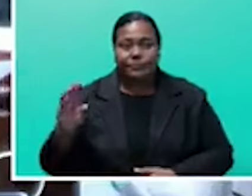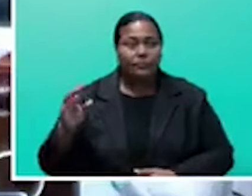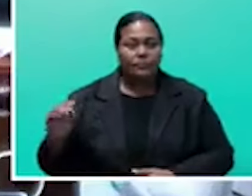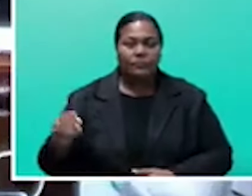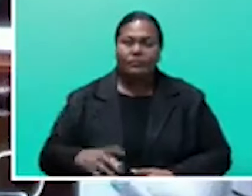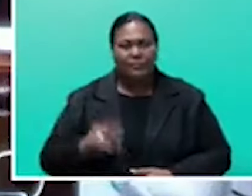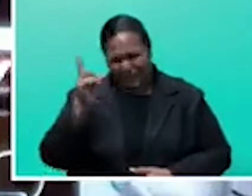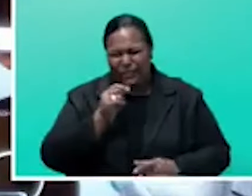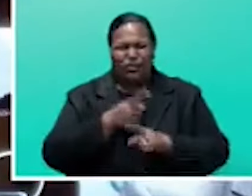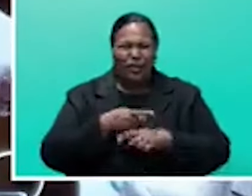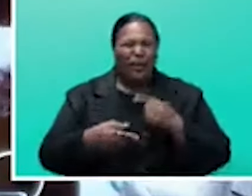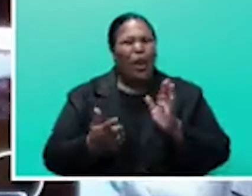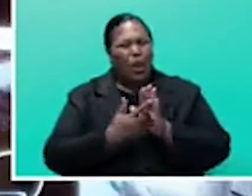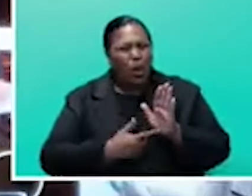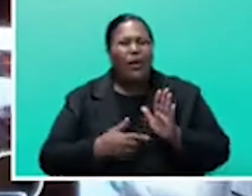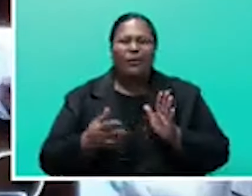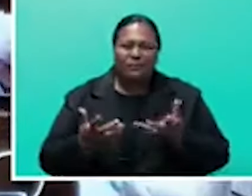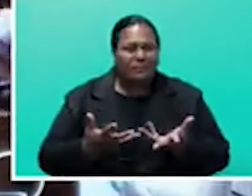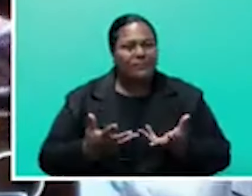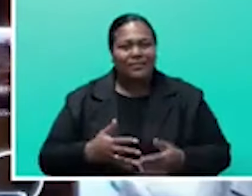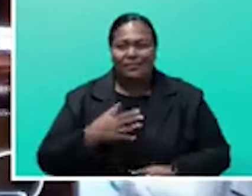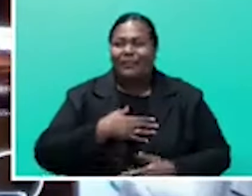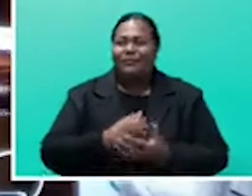illegality and legality, my friend.